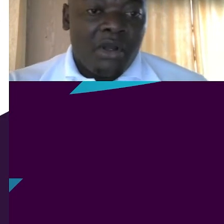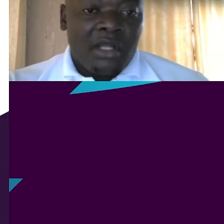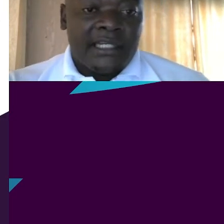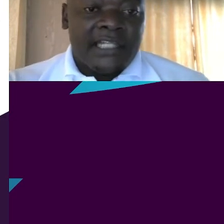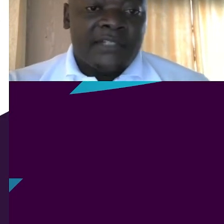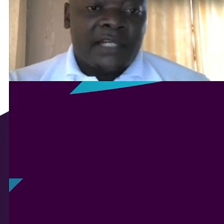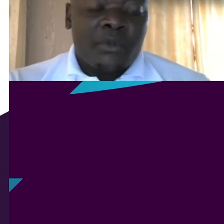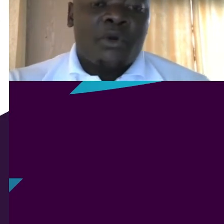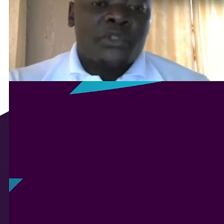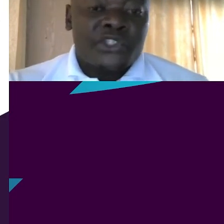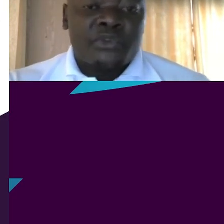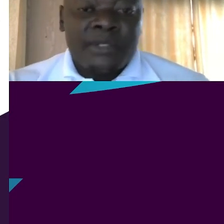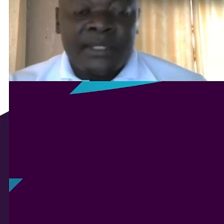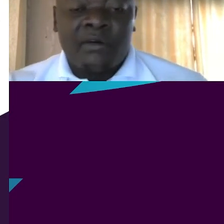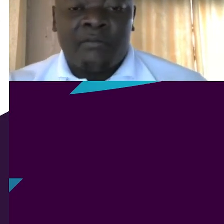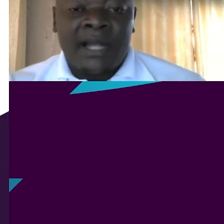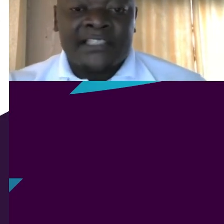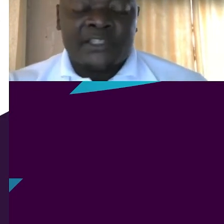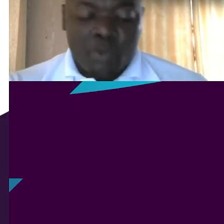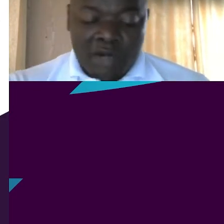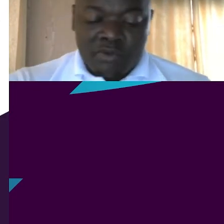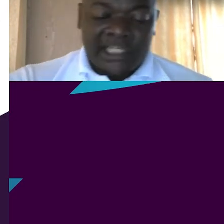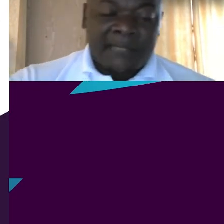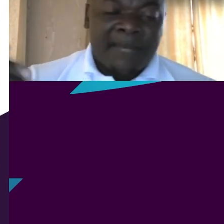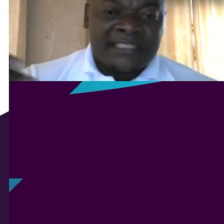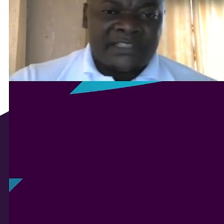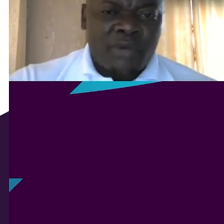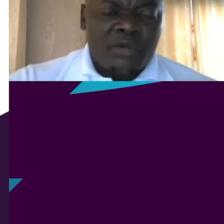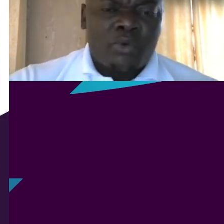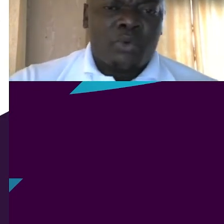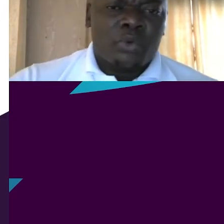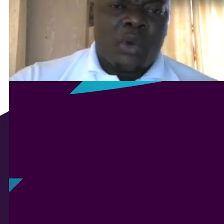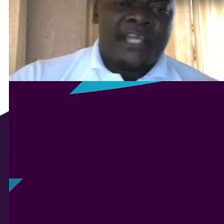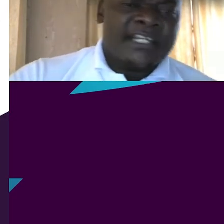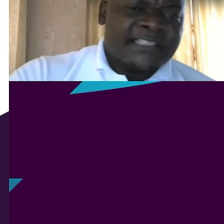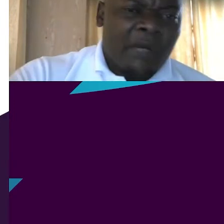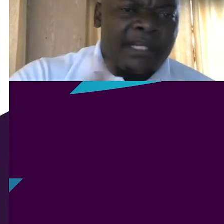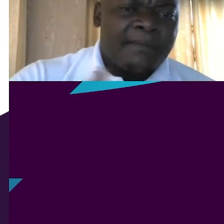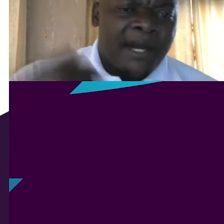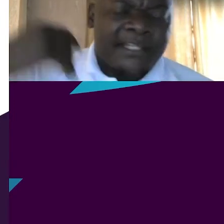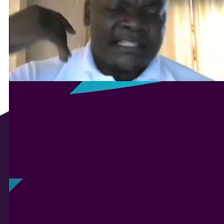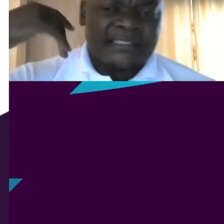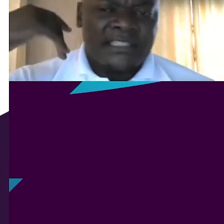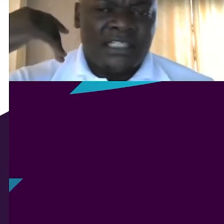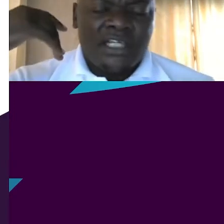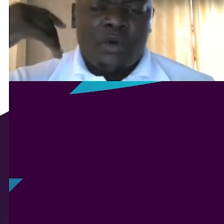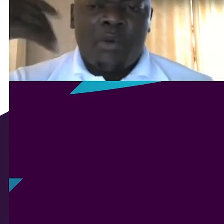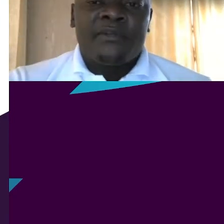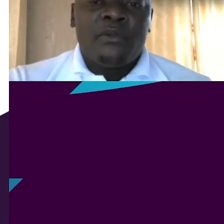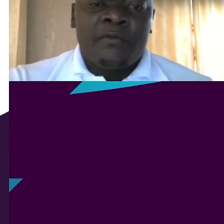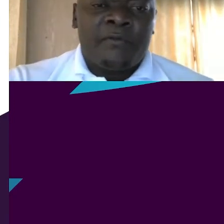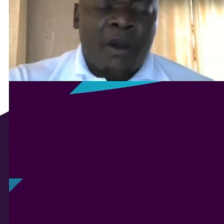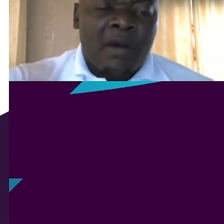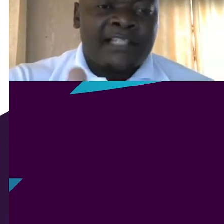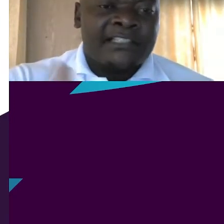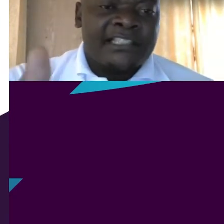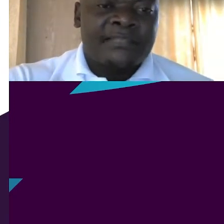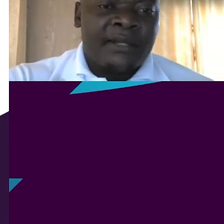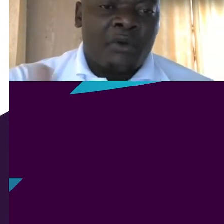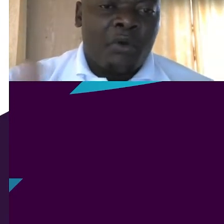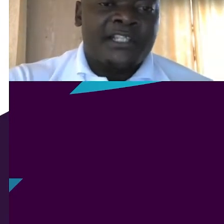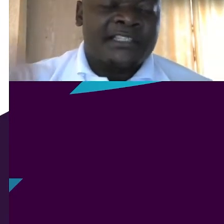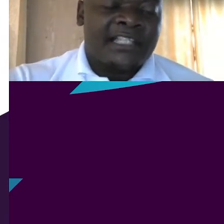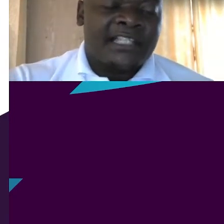football. Then we are doing also streaming of matches. We want to take matches. We want to erase away the barriers. When we do FIFA